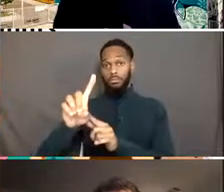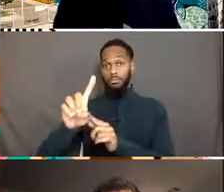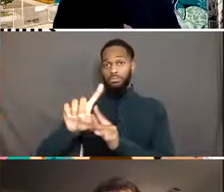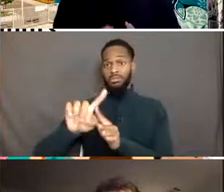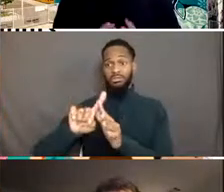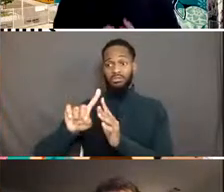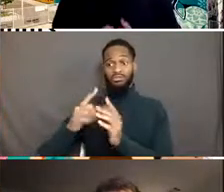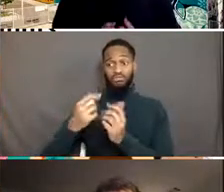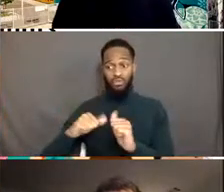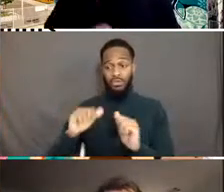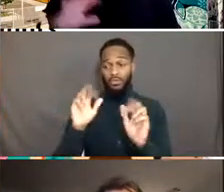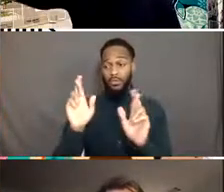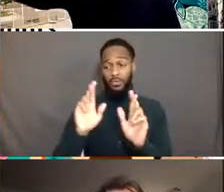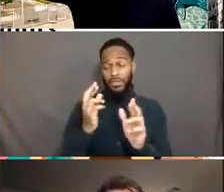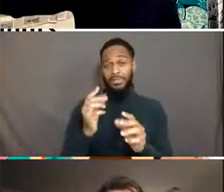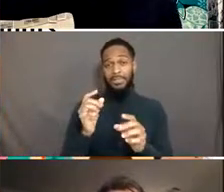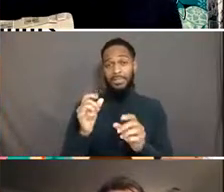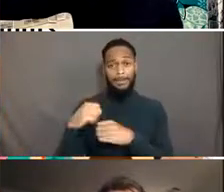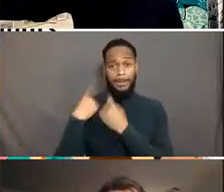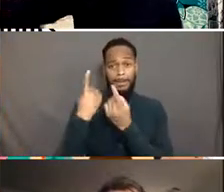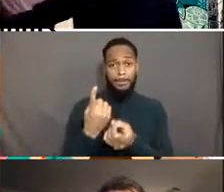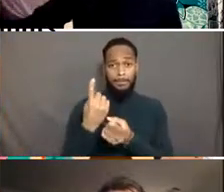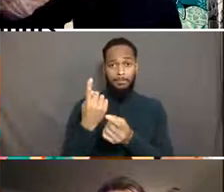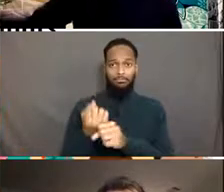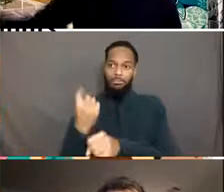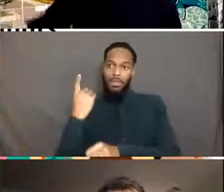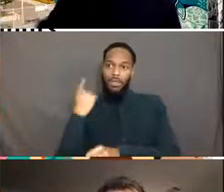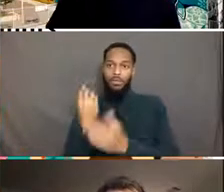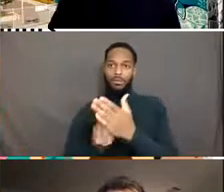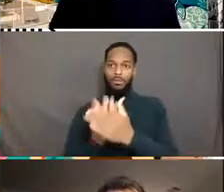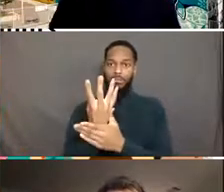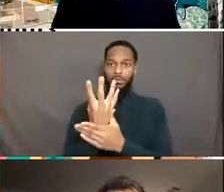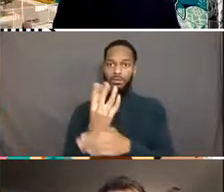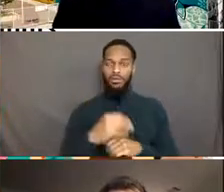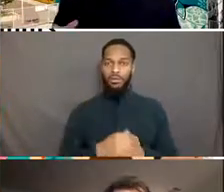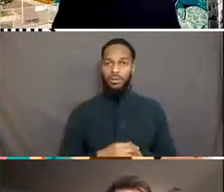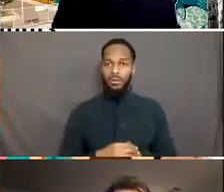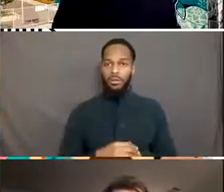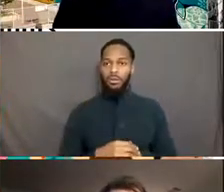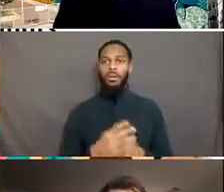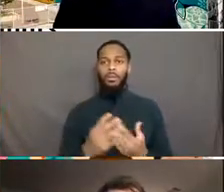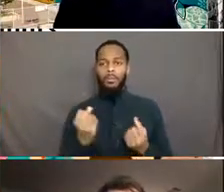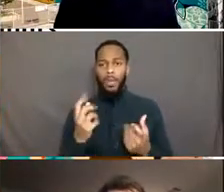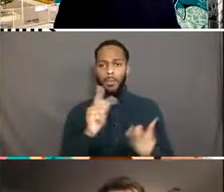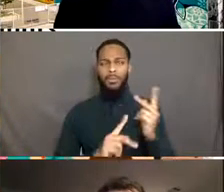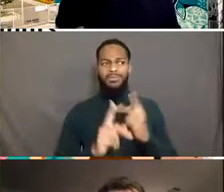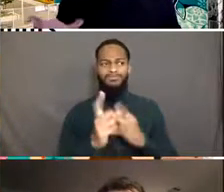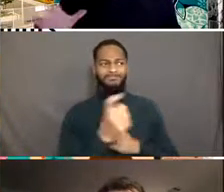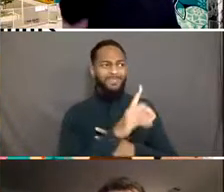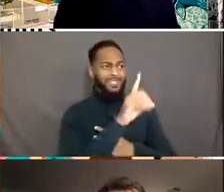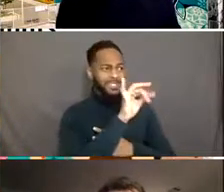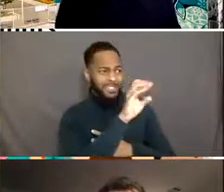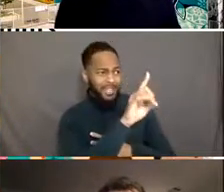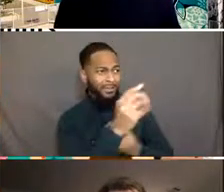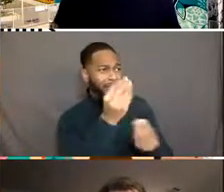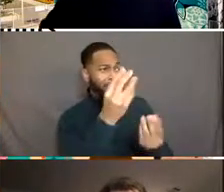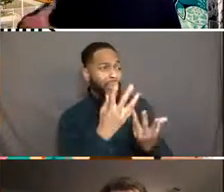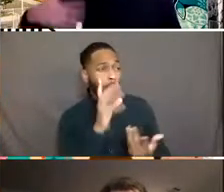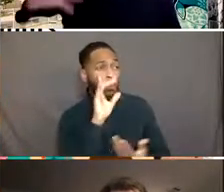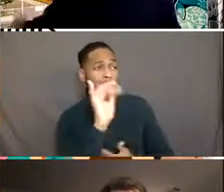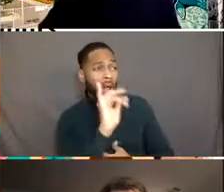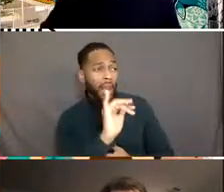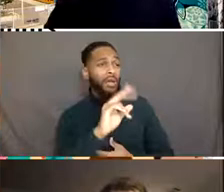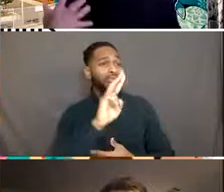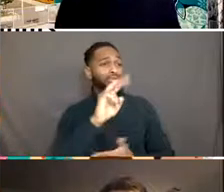get a lot of questions about, David, tell me, what will back to school look like for 2021, right? What